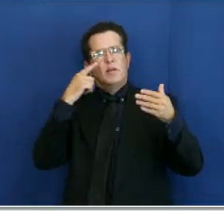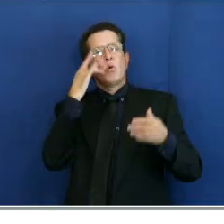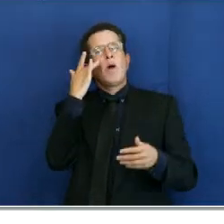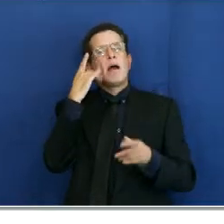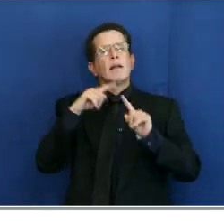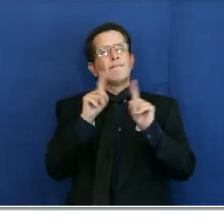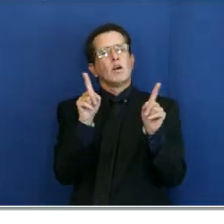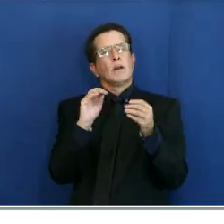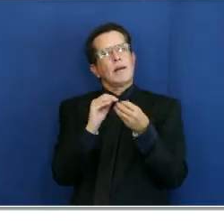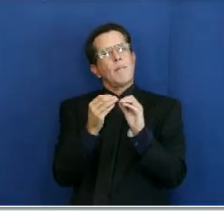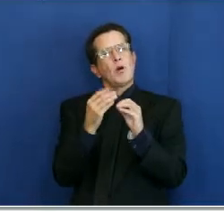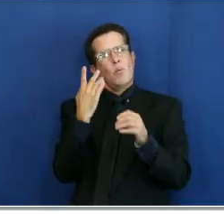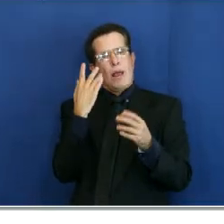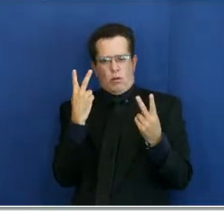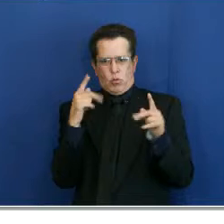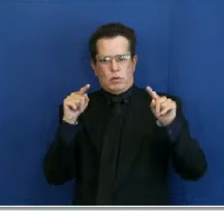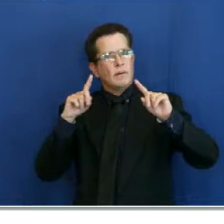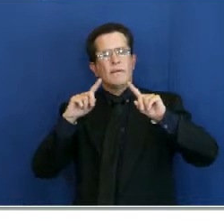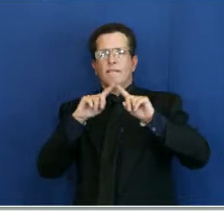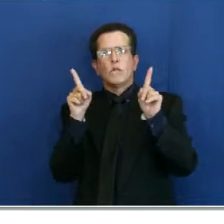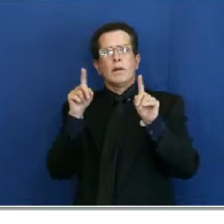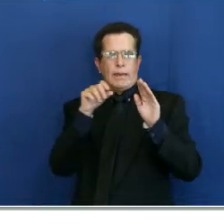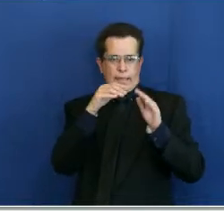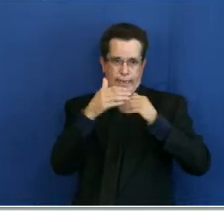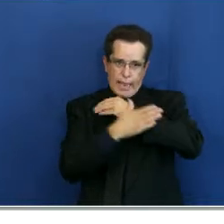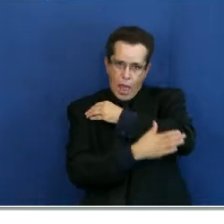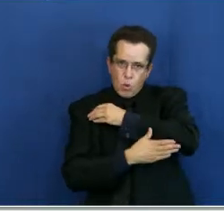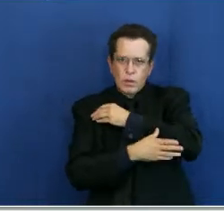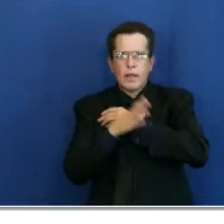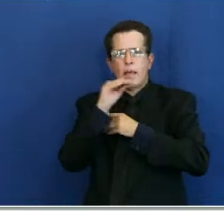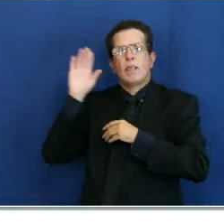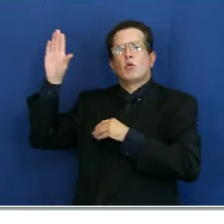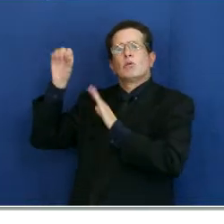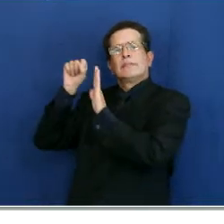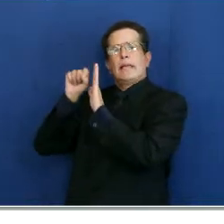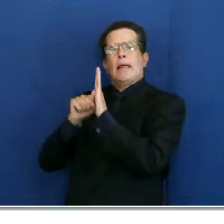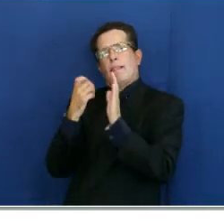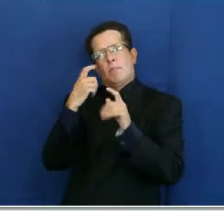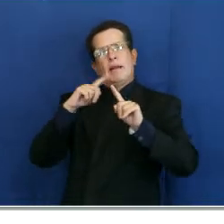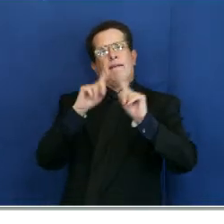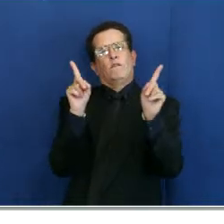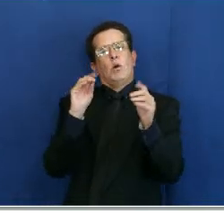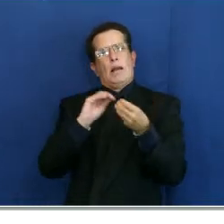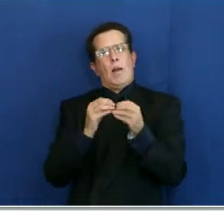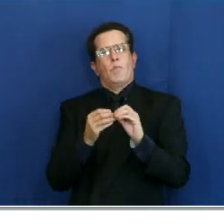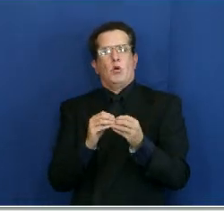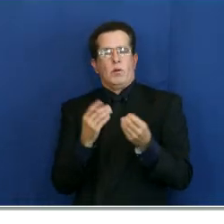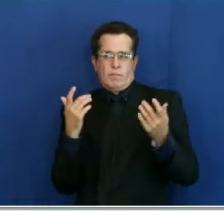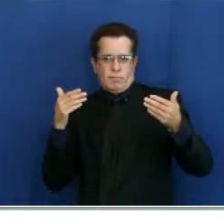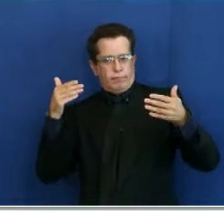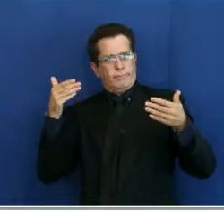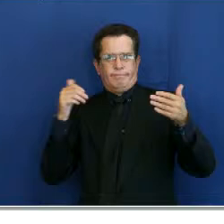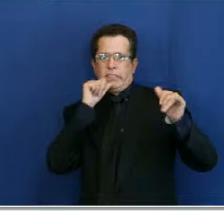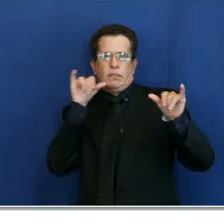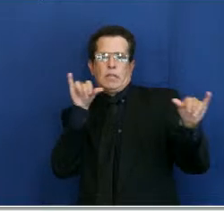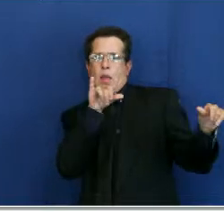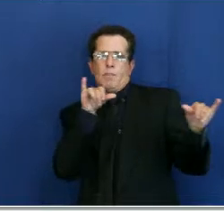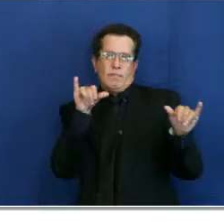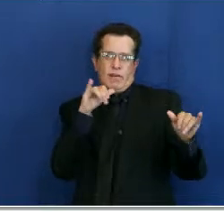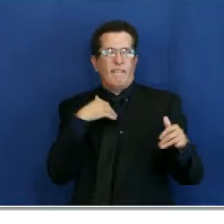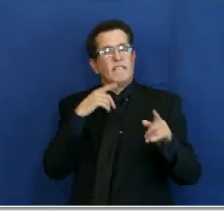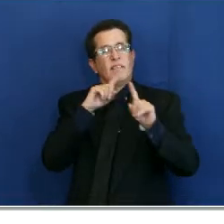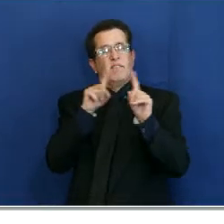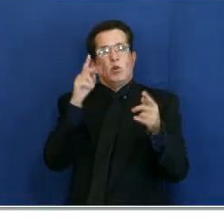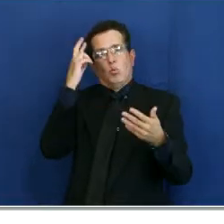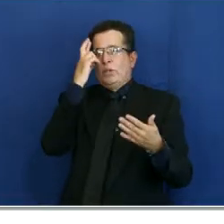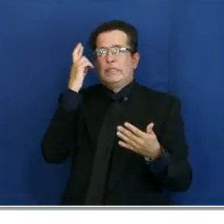a variation. The difference between the county and state calculations are due to possible reasons. We